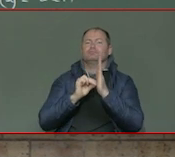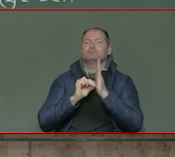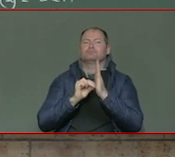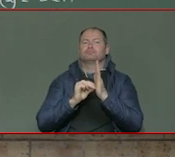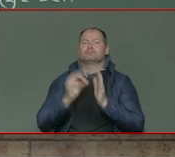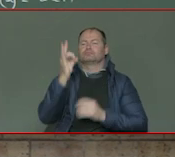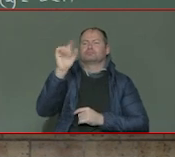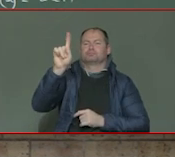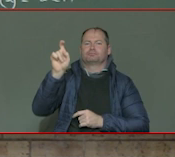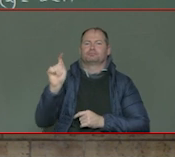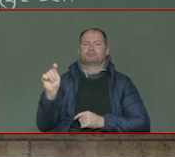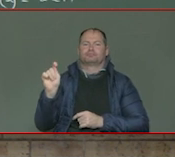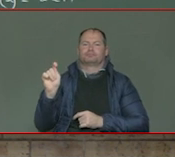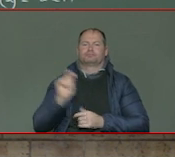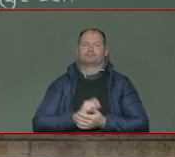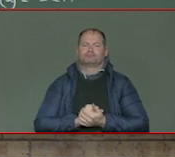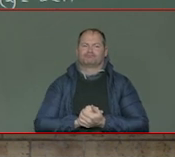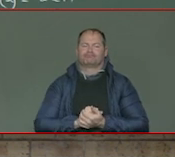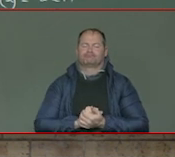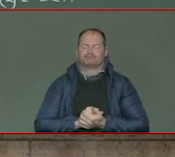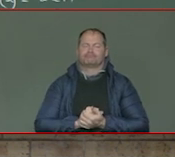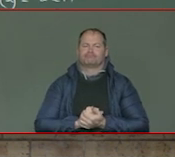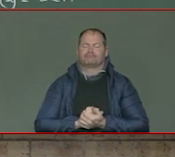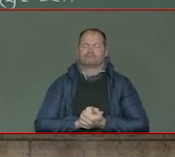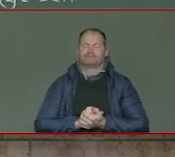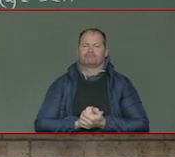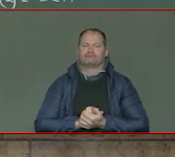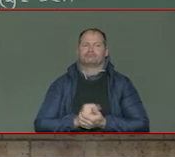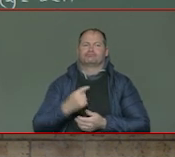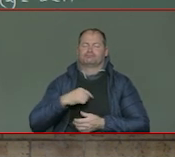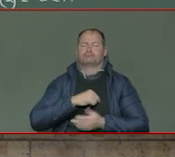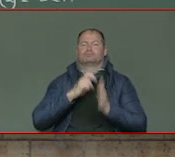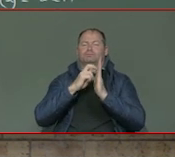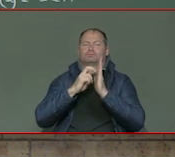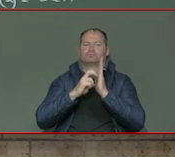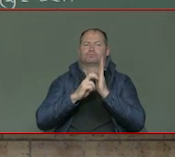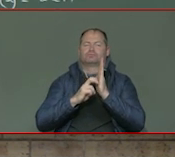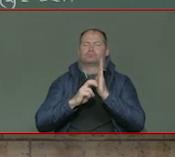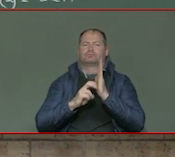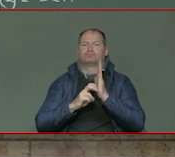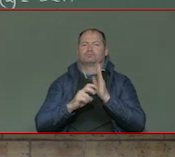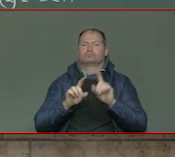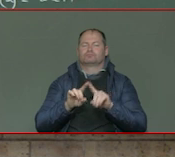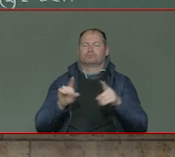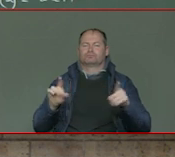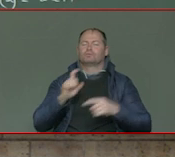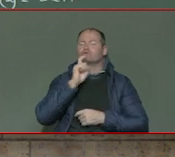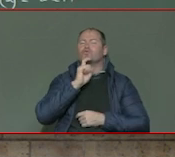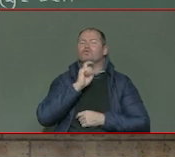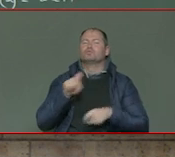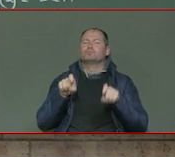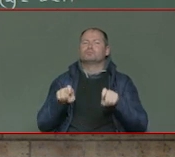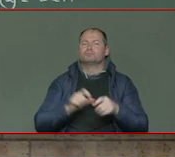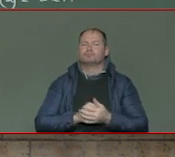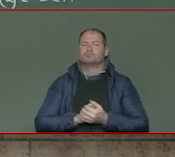prime t, correct? So now we got to use our rules for differentiation. And what is it? It